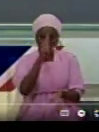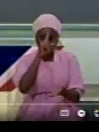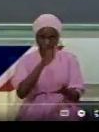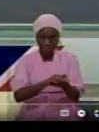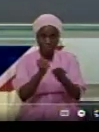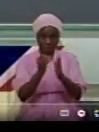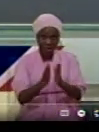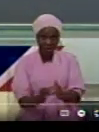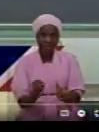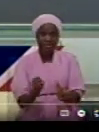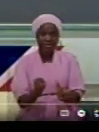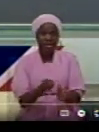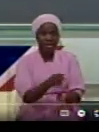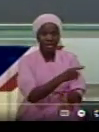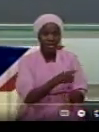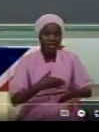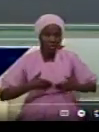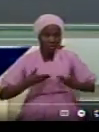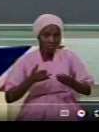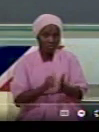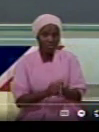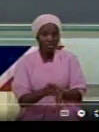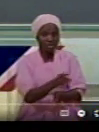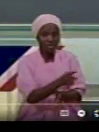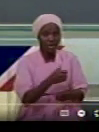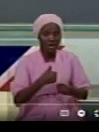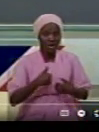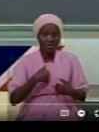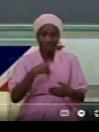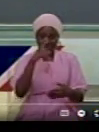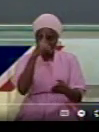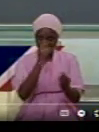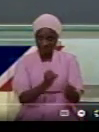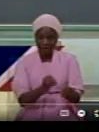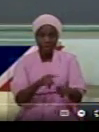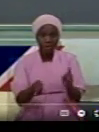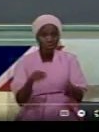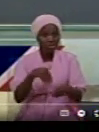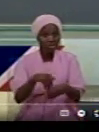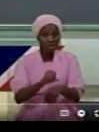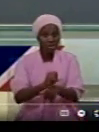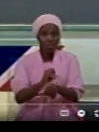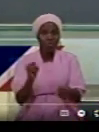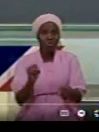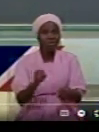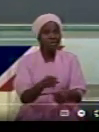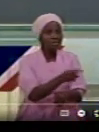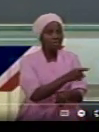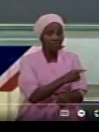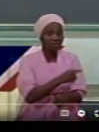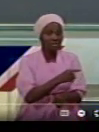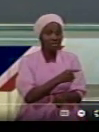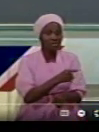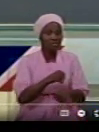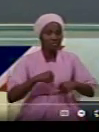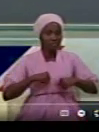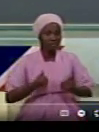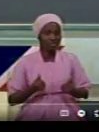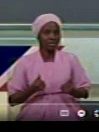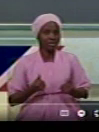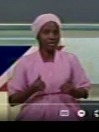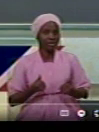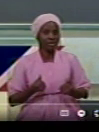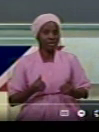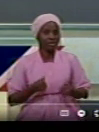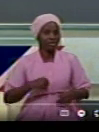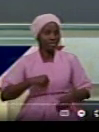They profess they have faith. But in works, they deny him,